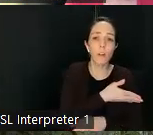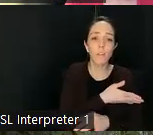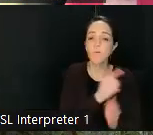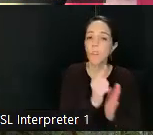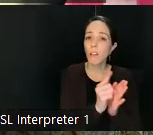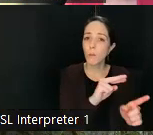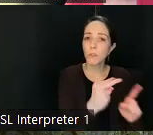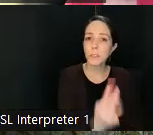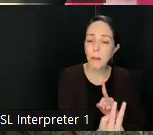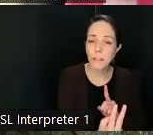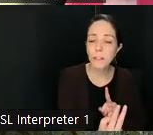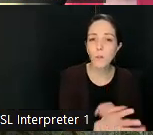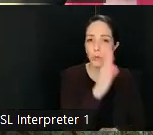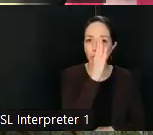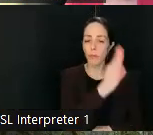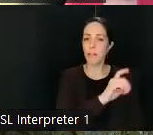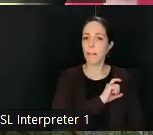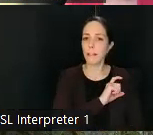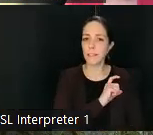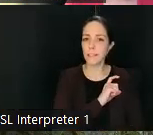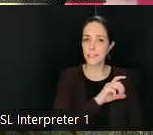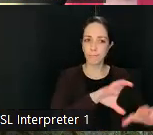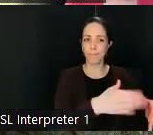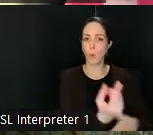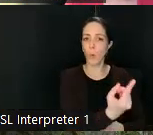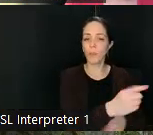people who are directly in law enforcement seems like a reasonable thing.